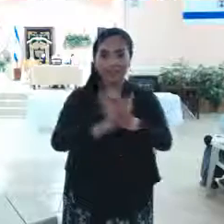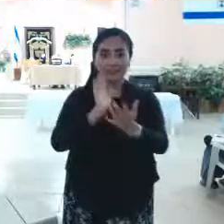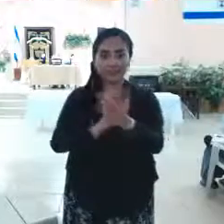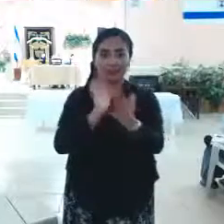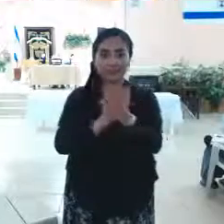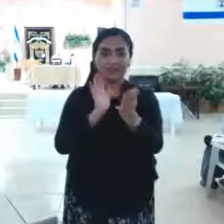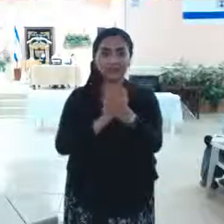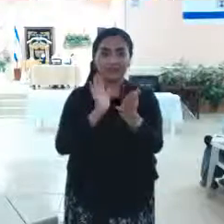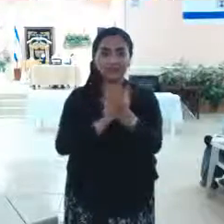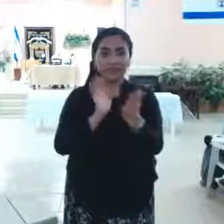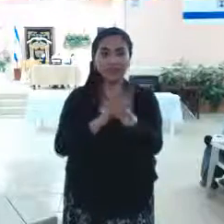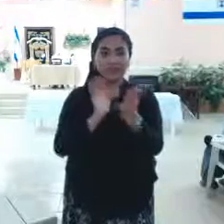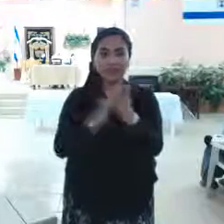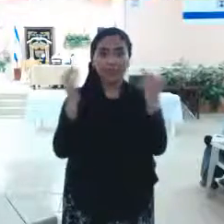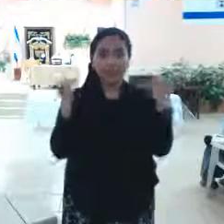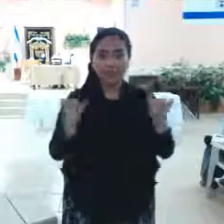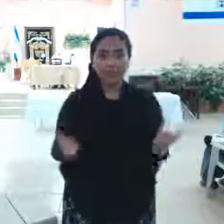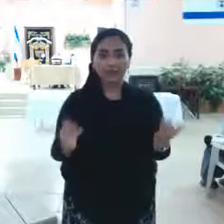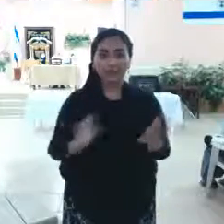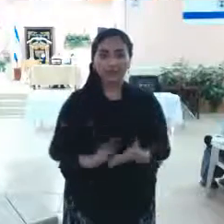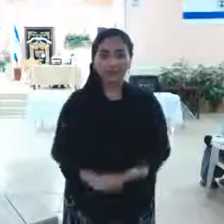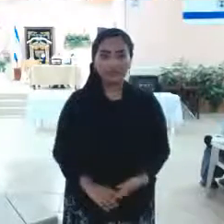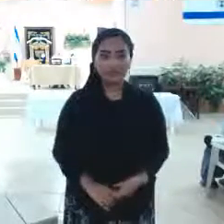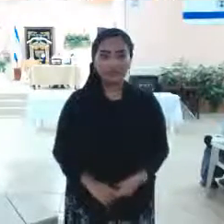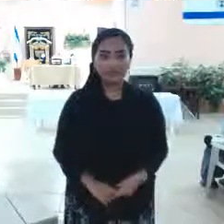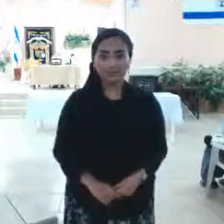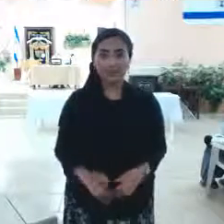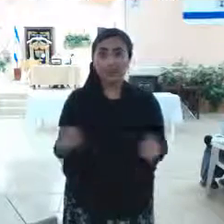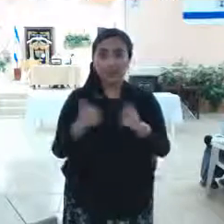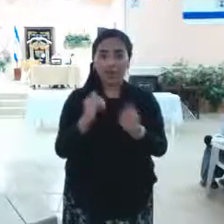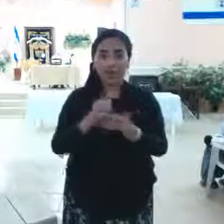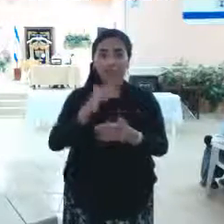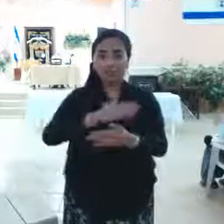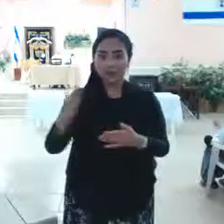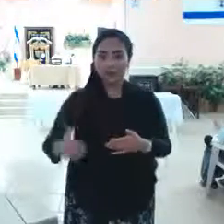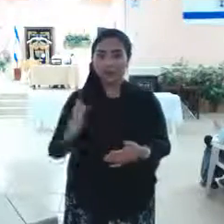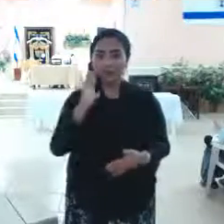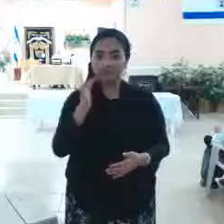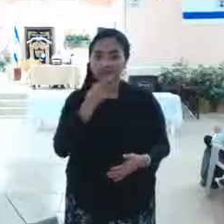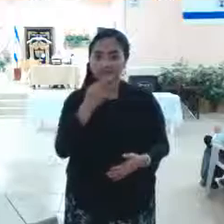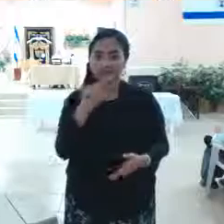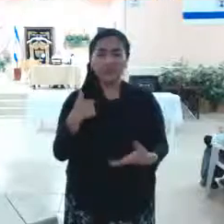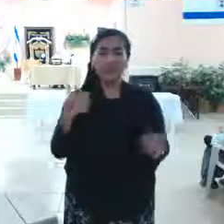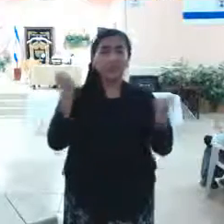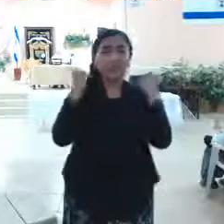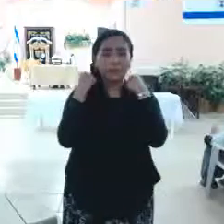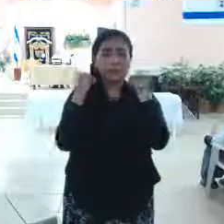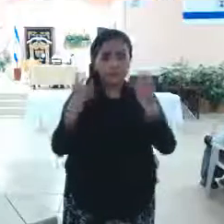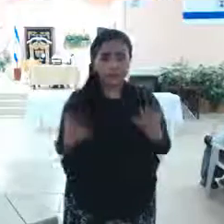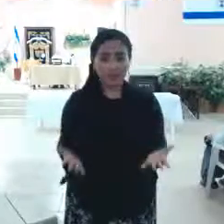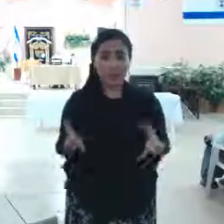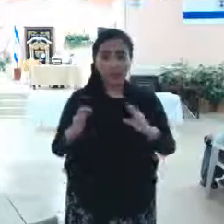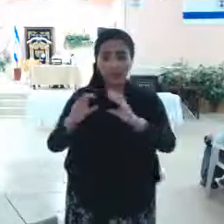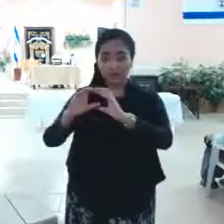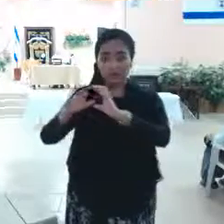Hallelujah. Now, and I'll finish with this.